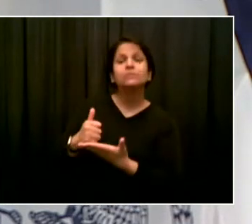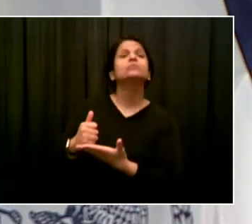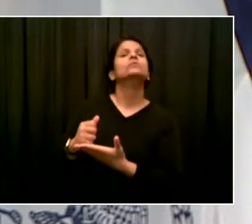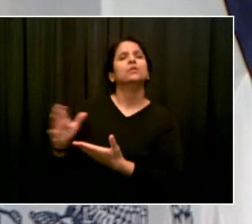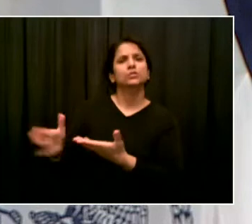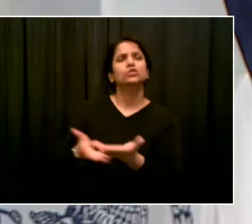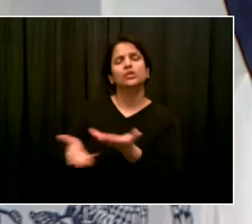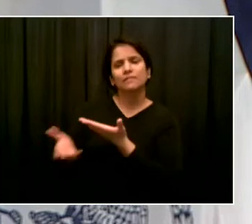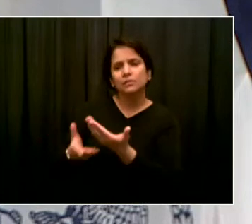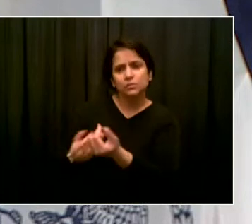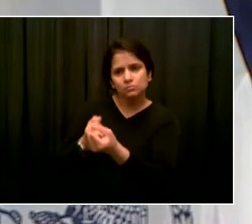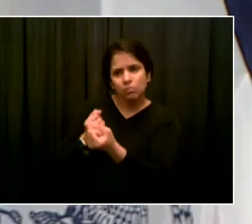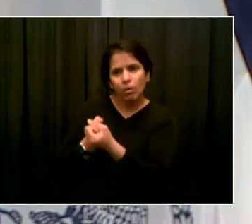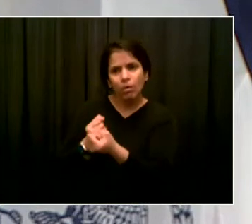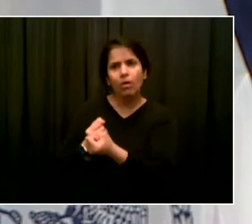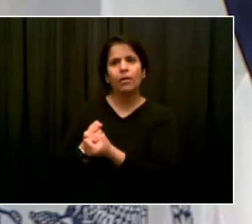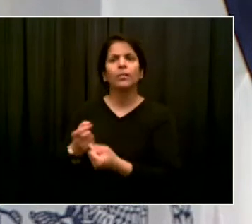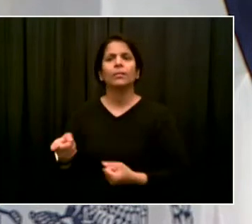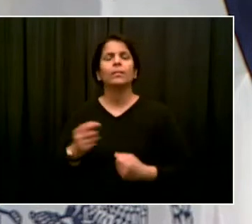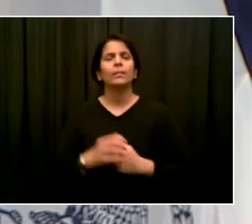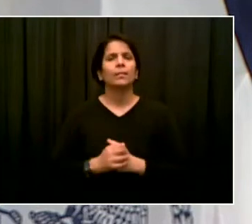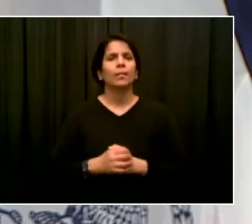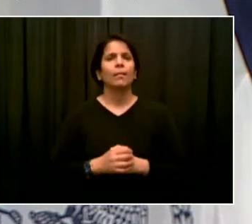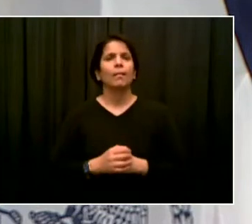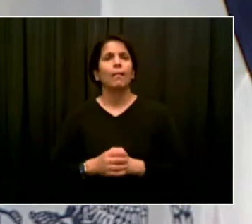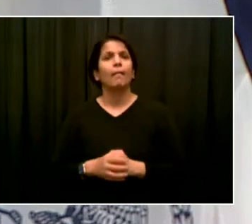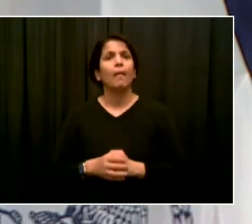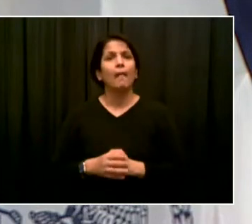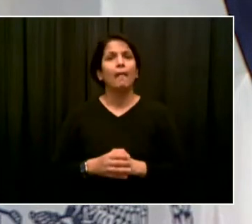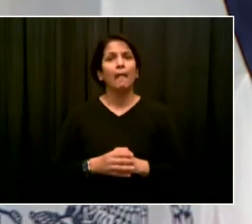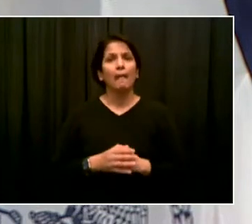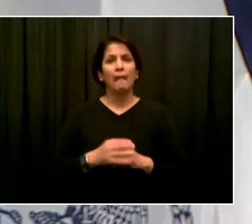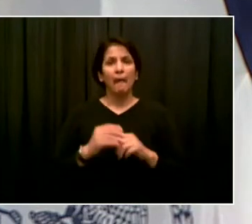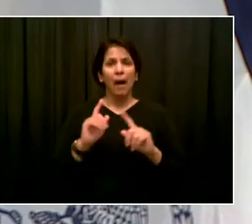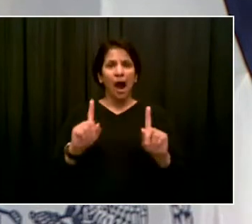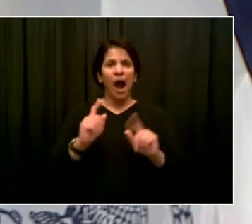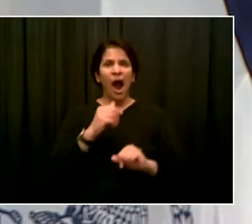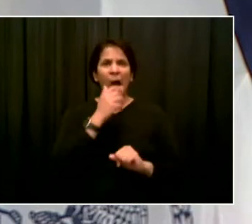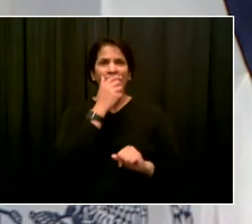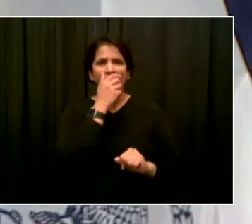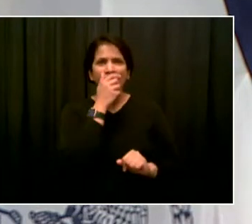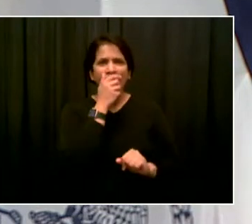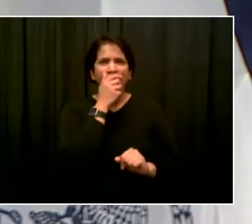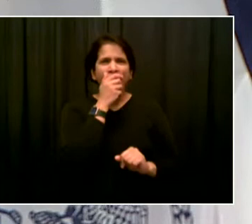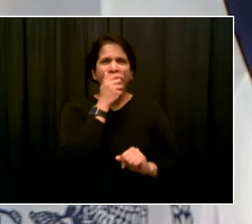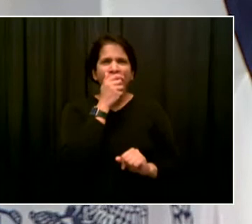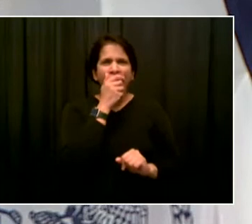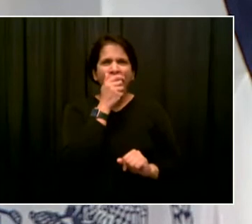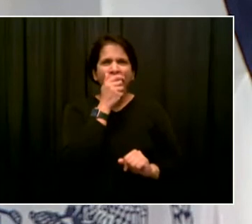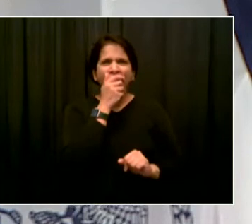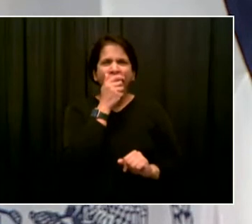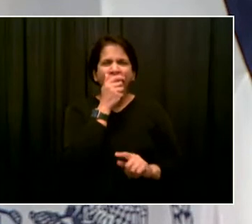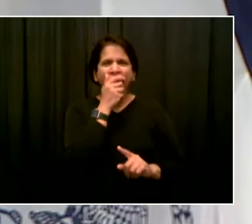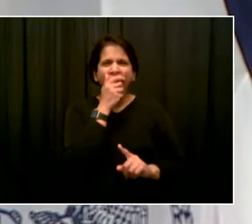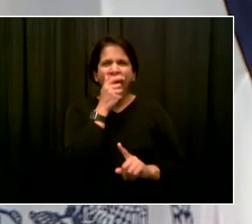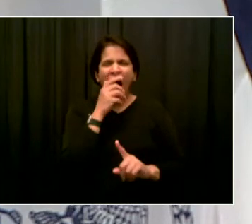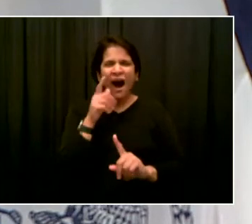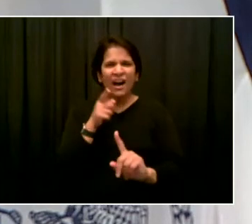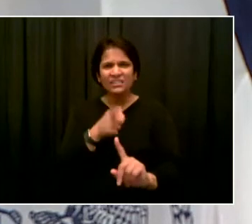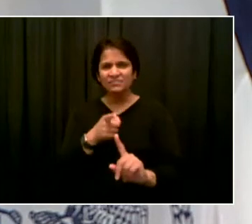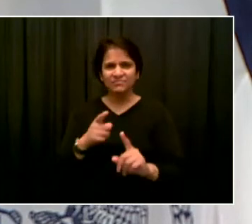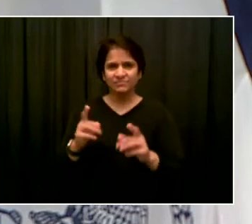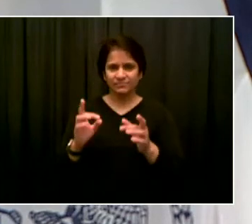follow up as well. But this is exactly the kind of way we determine if there's a mental health challenge that needs to be